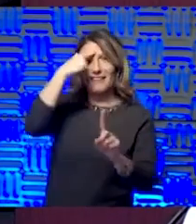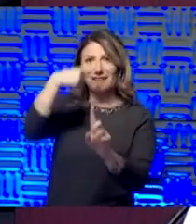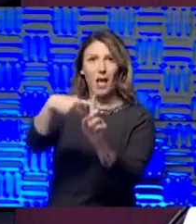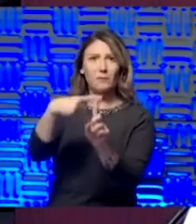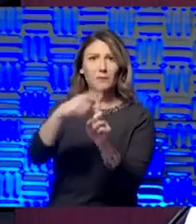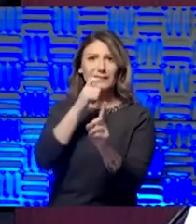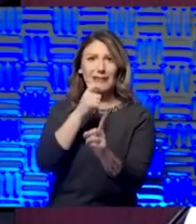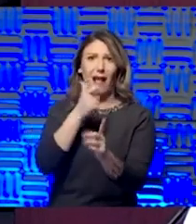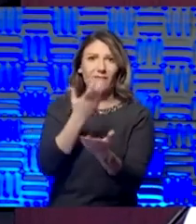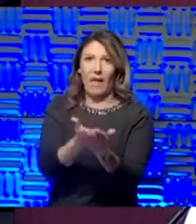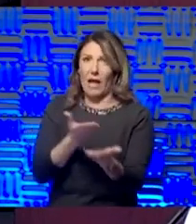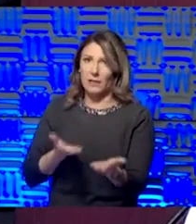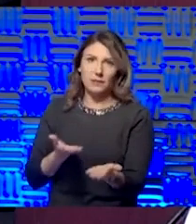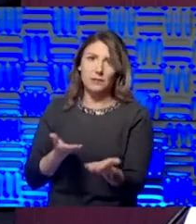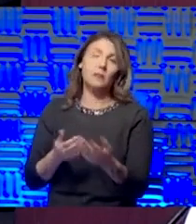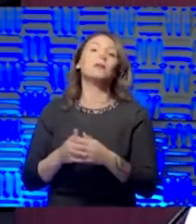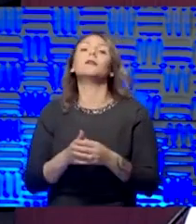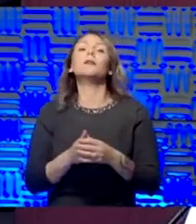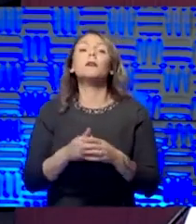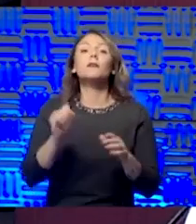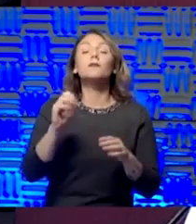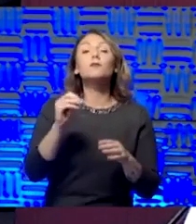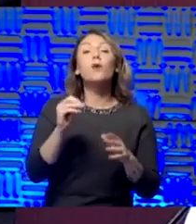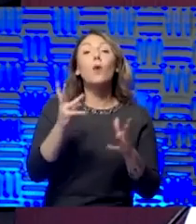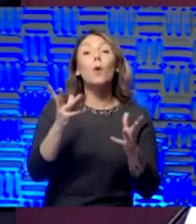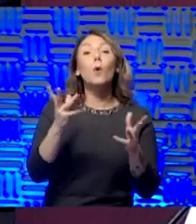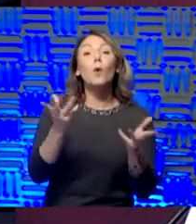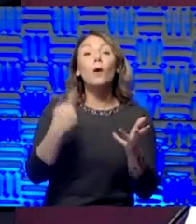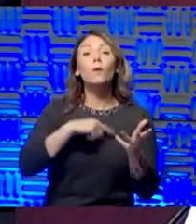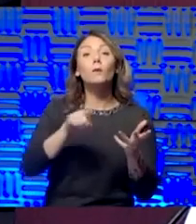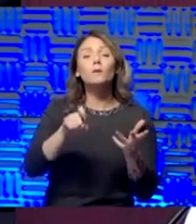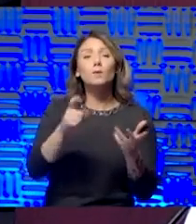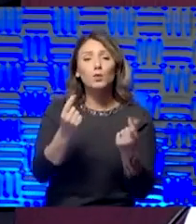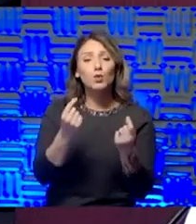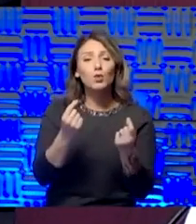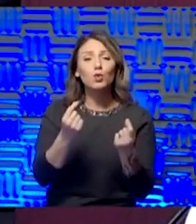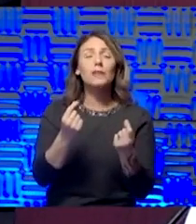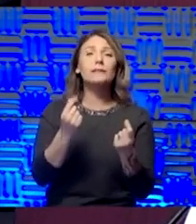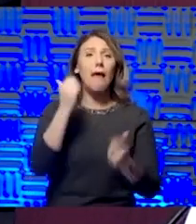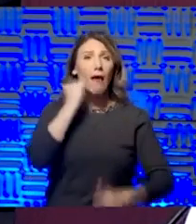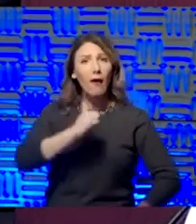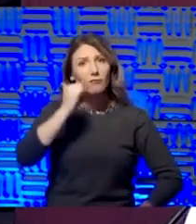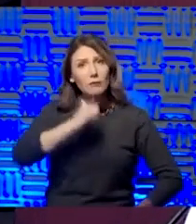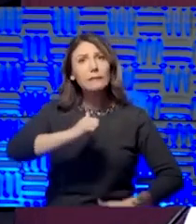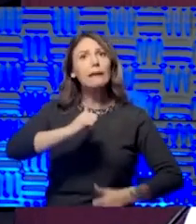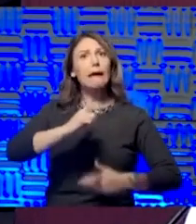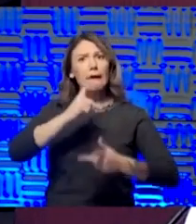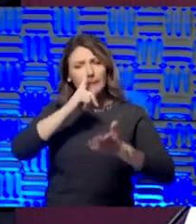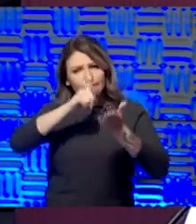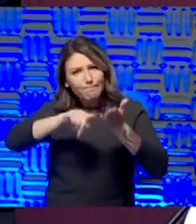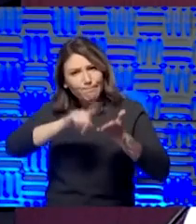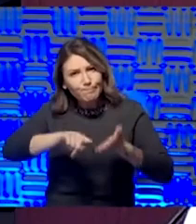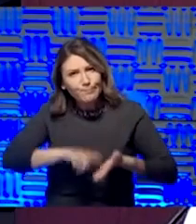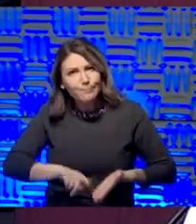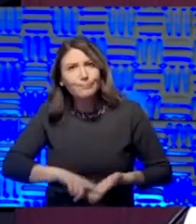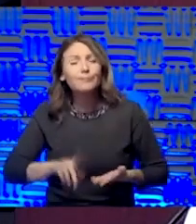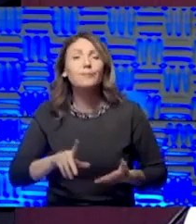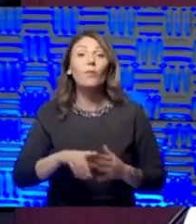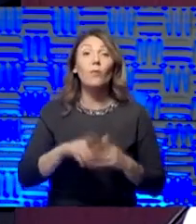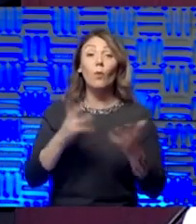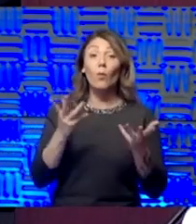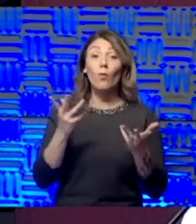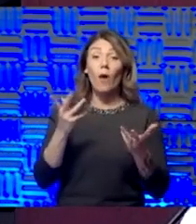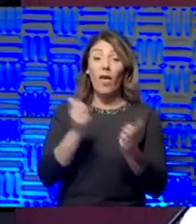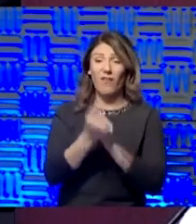not fact. And so what we have to do is take it day to day. And the reason nobody really knows is that we don't have a